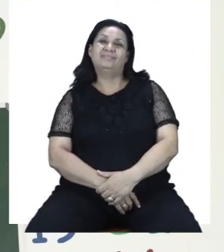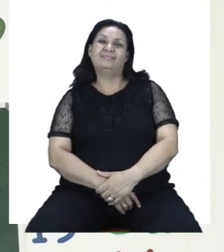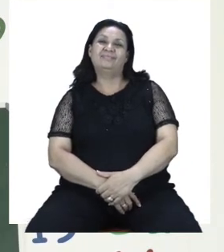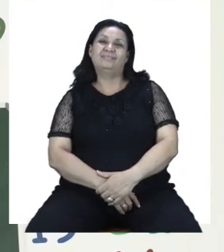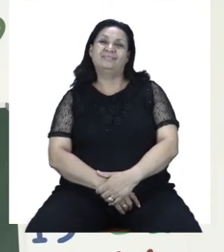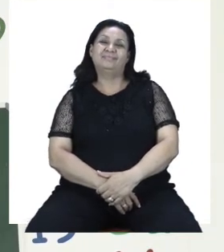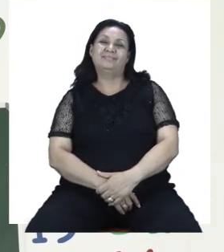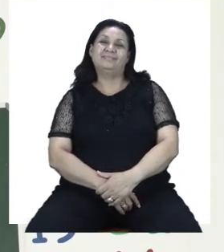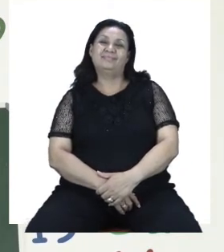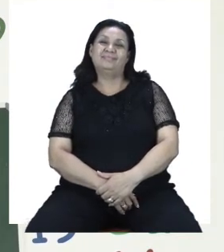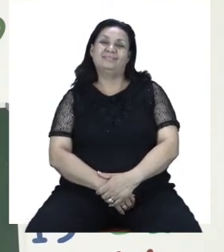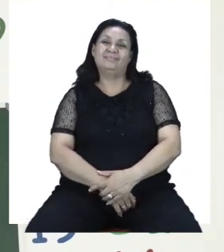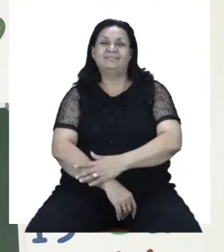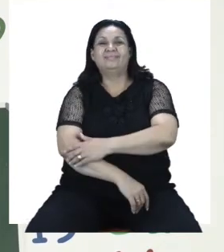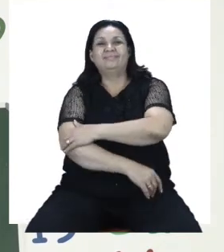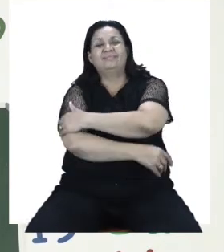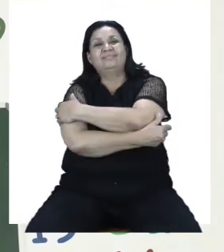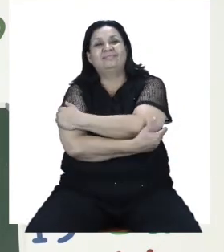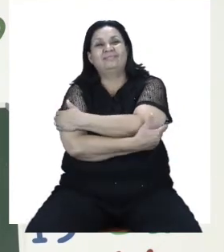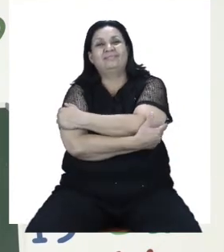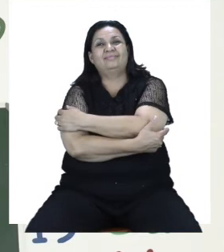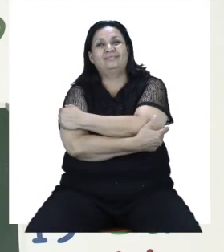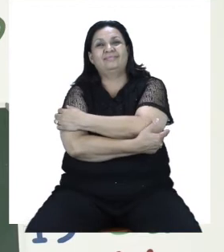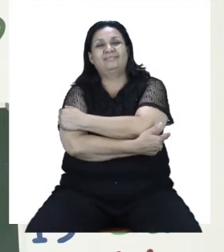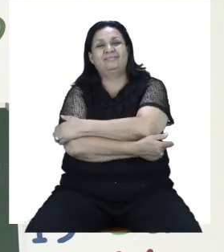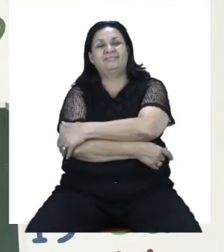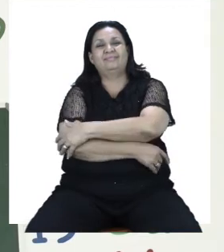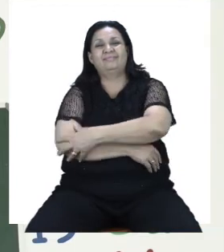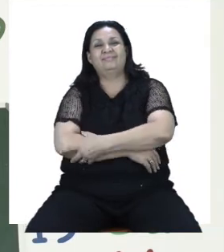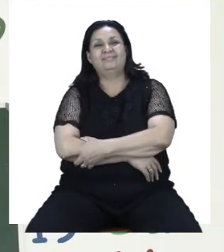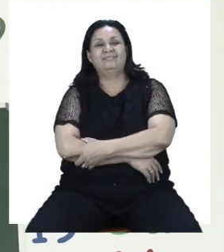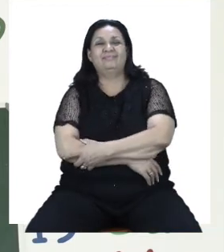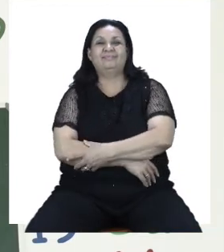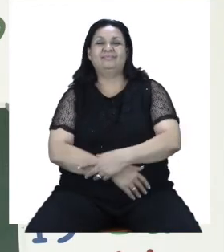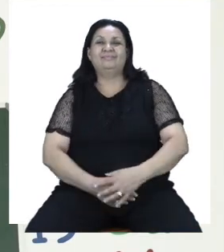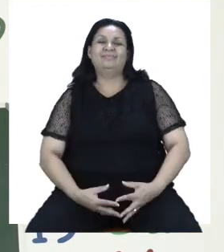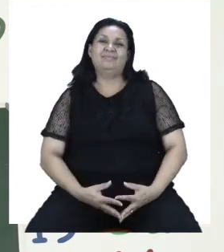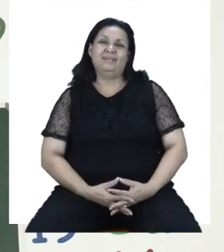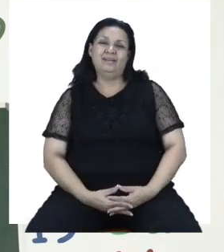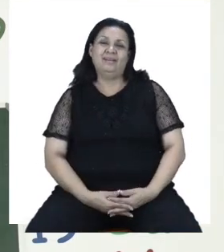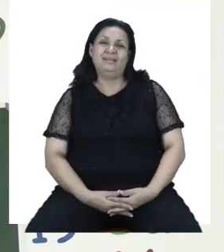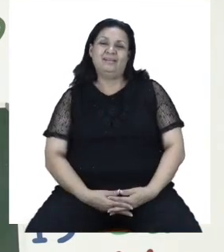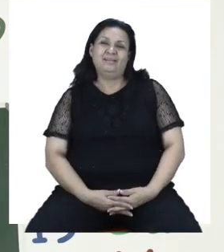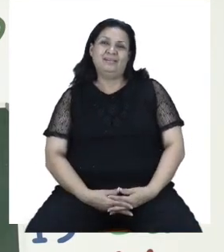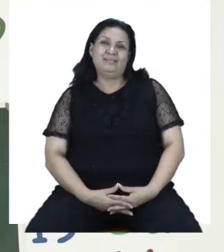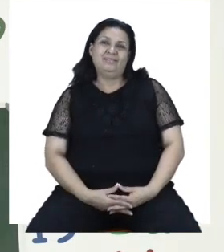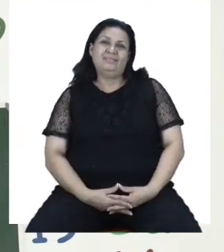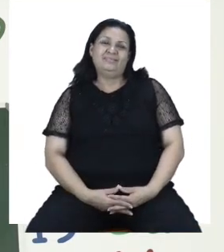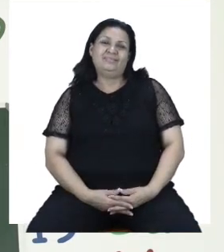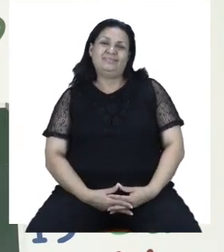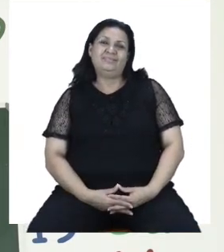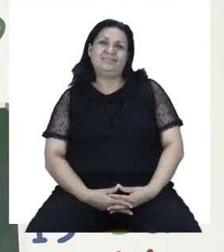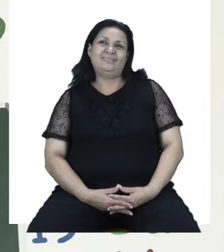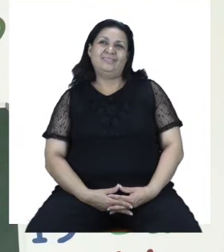eight. Remember, you can stop, but make sure that you do not lift up